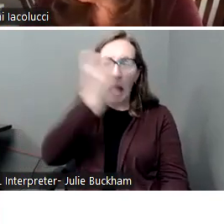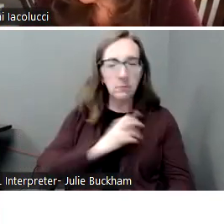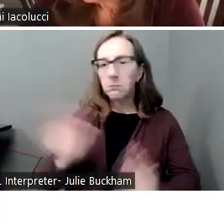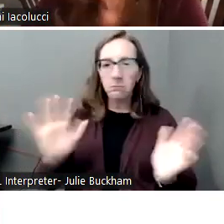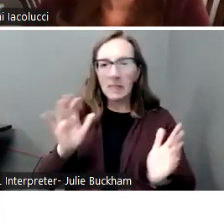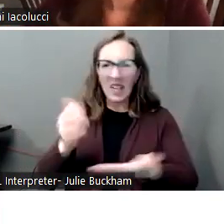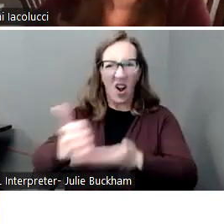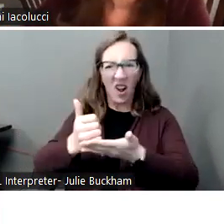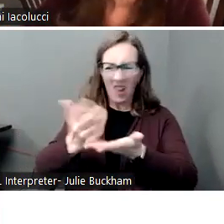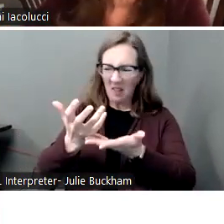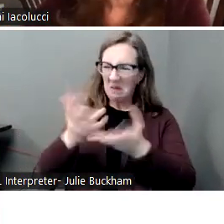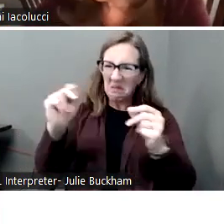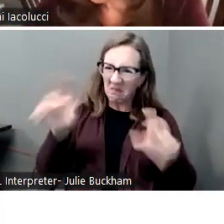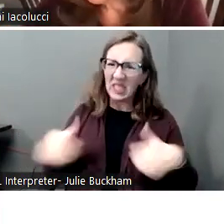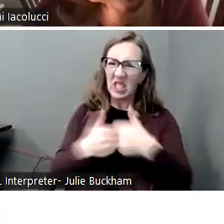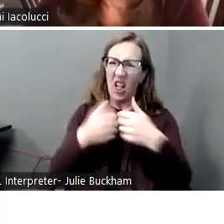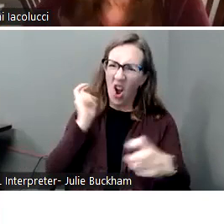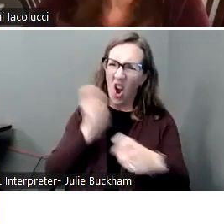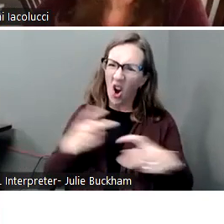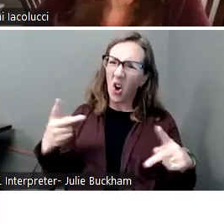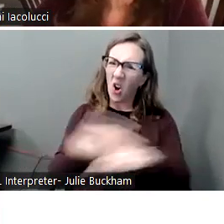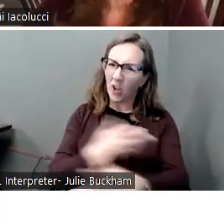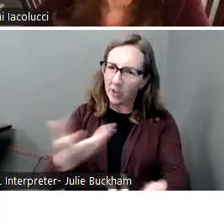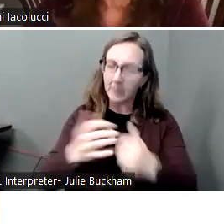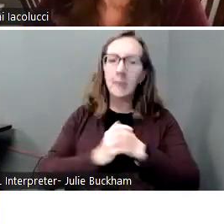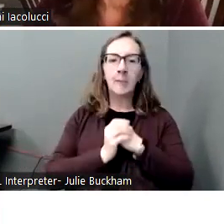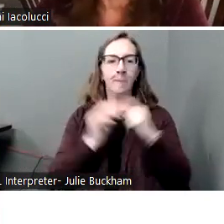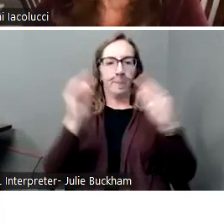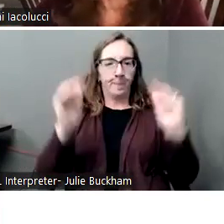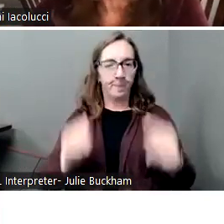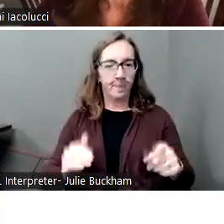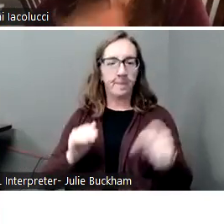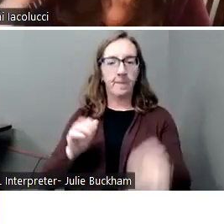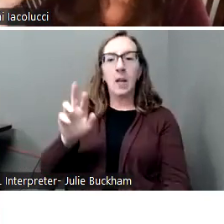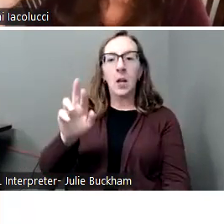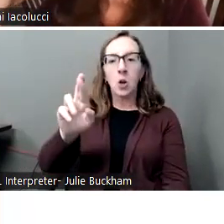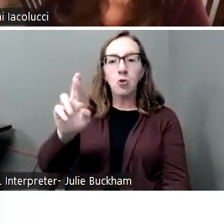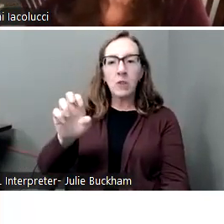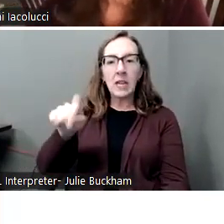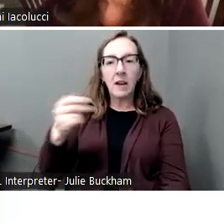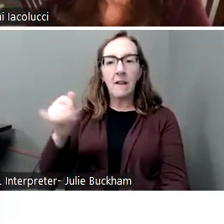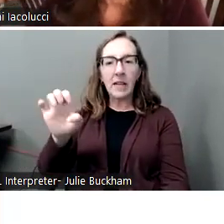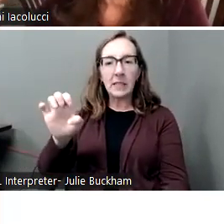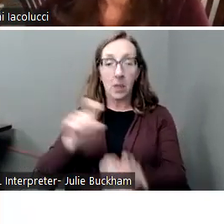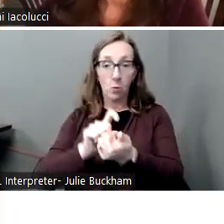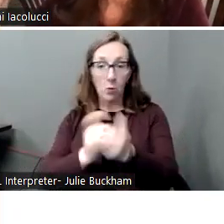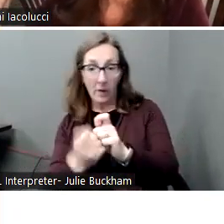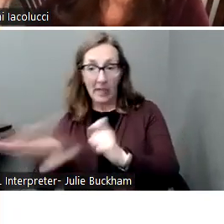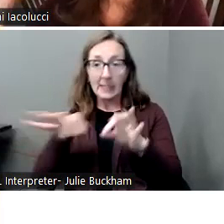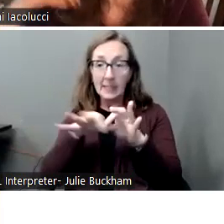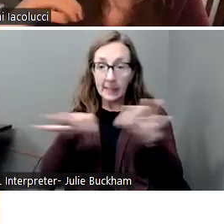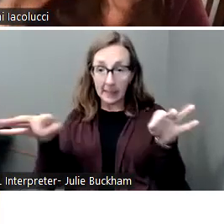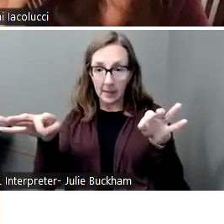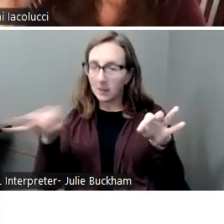understand. This is an important one, rephrase rather than repeat, because of the fact that